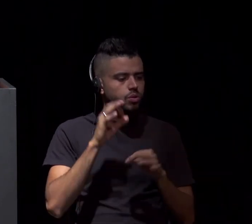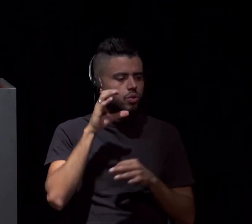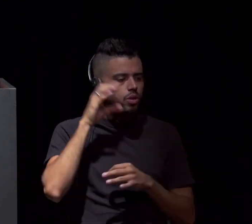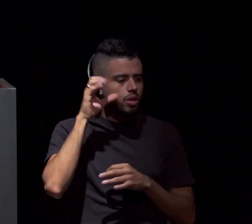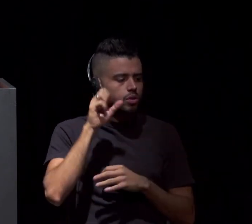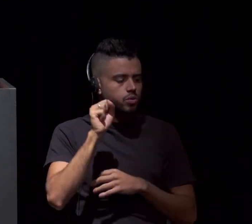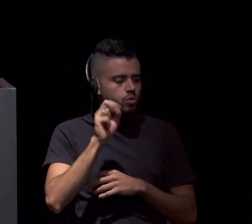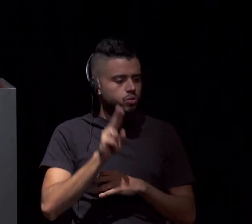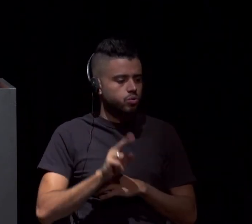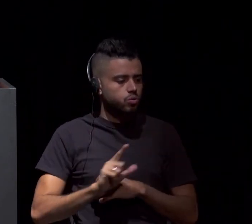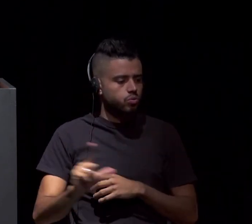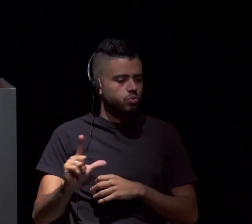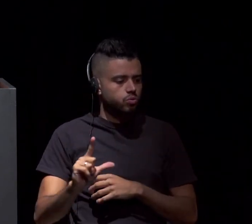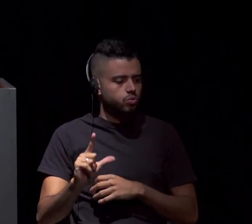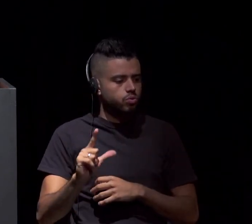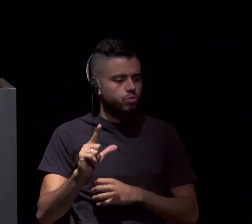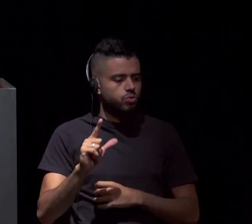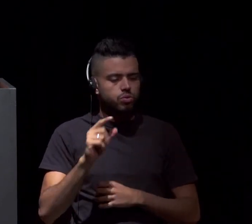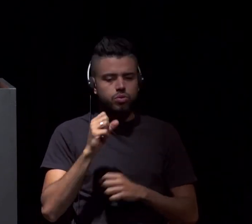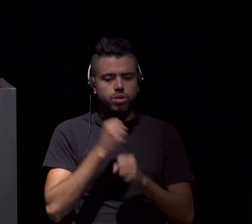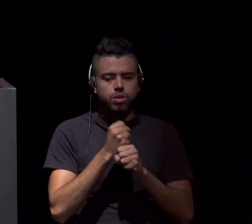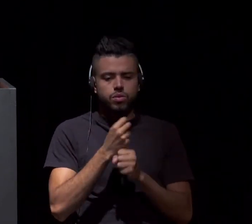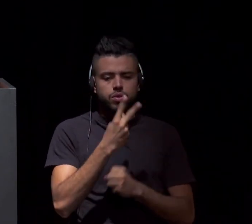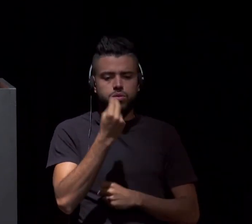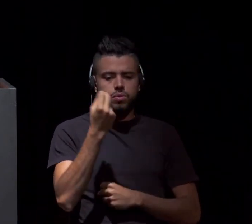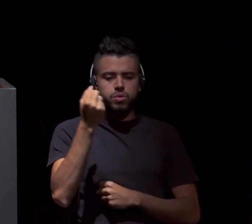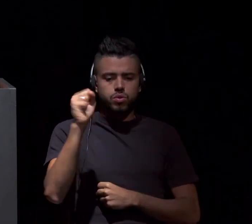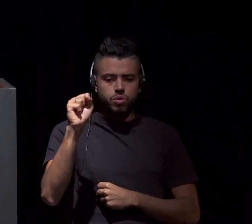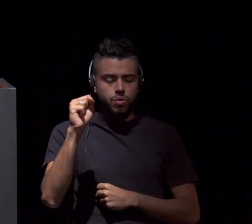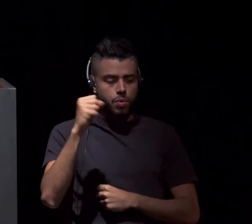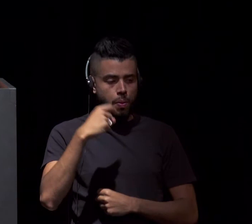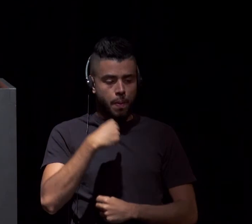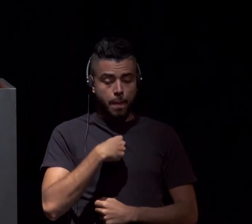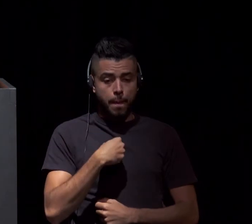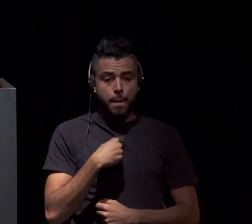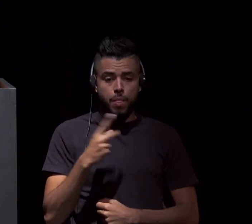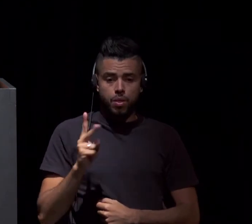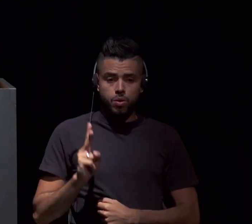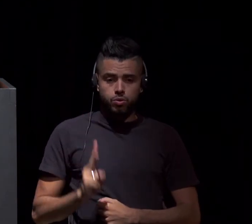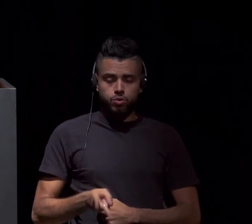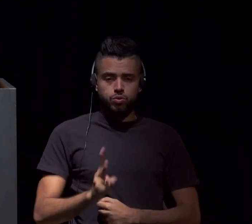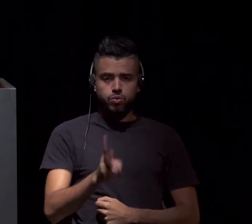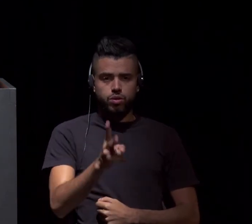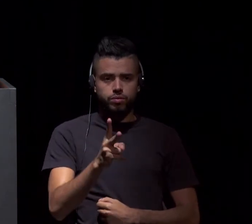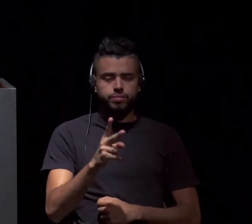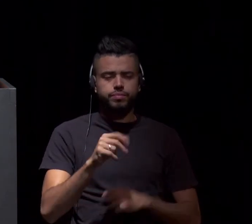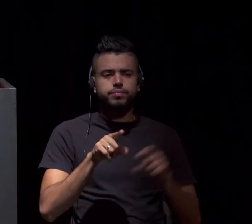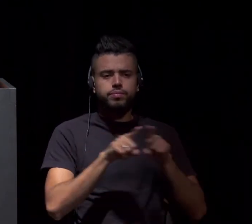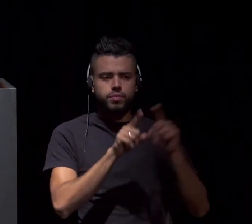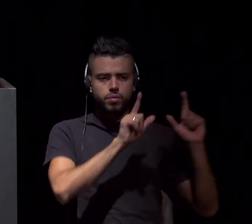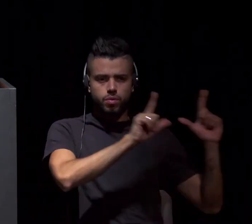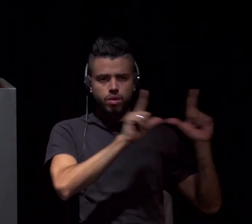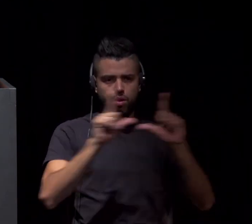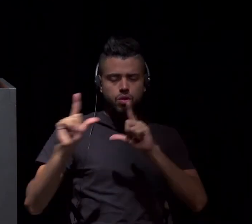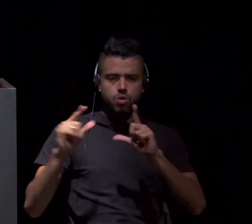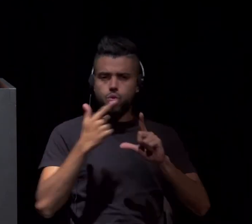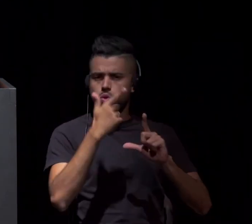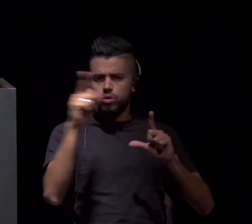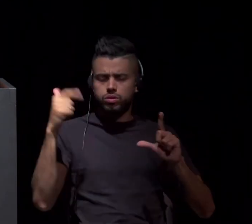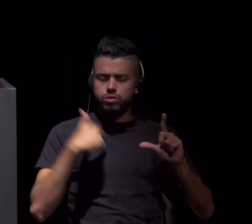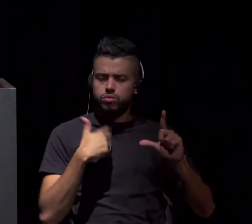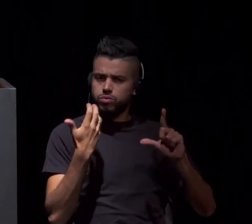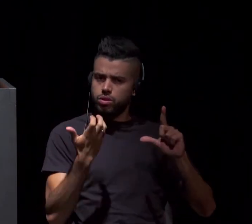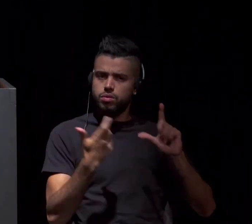I proceed with yet more works that I'd like to show you as part of my